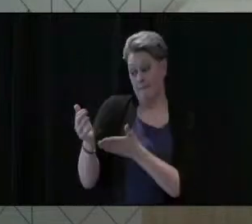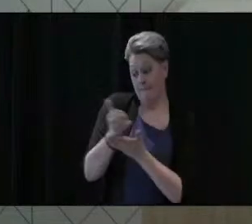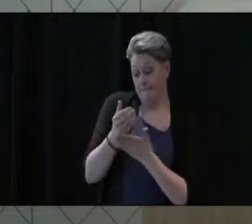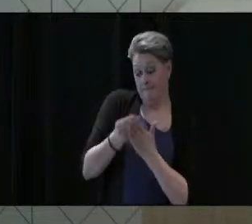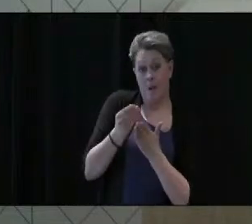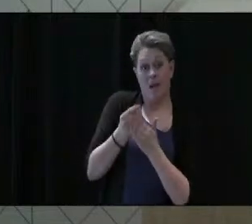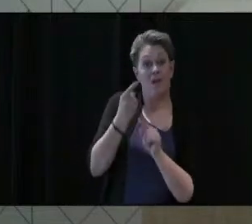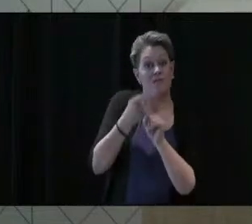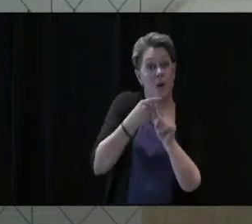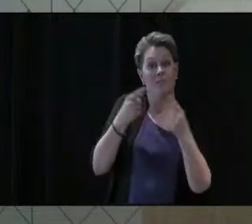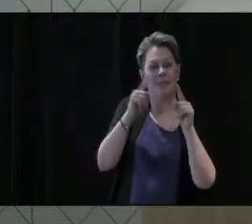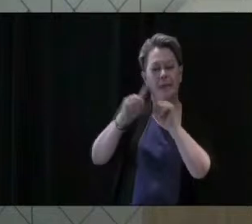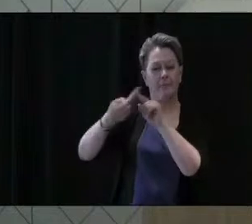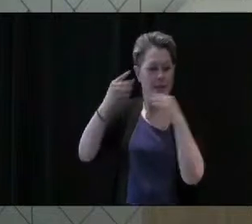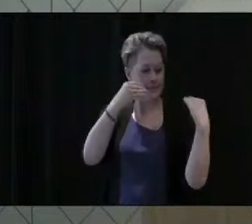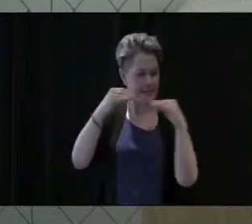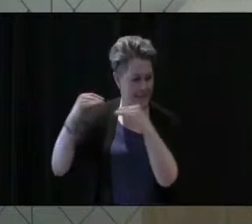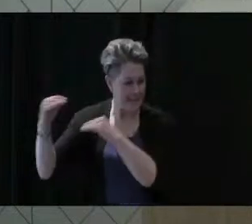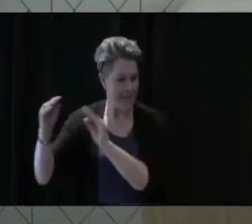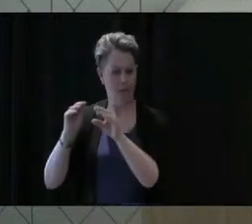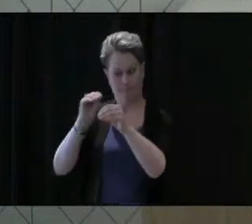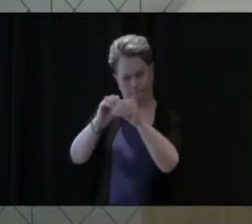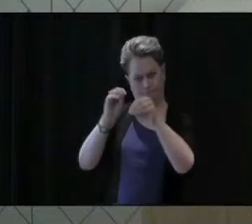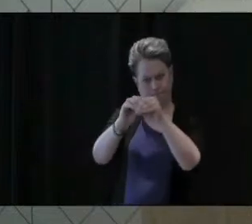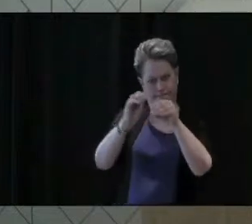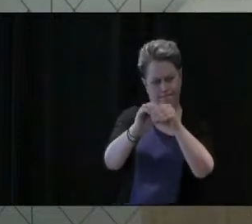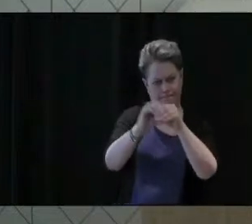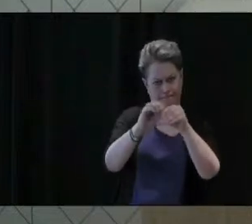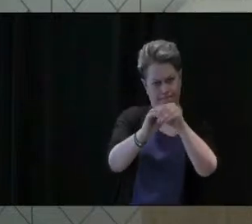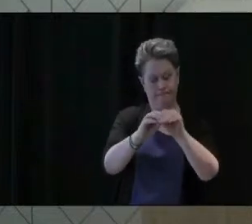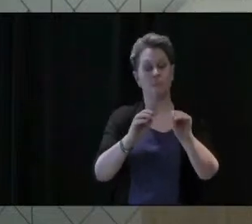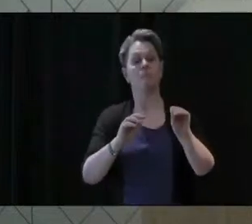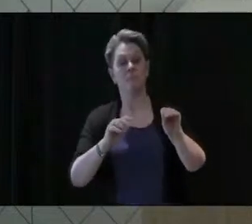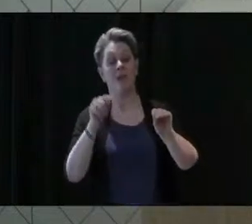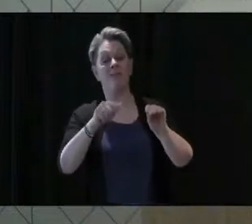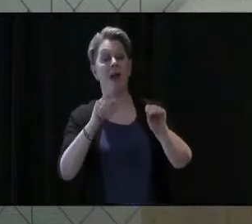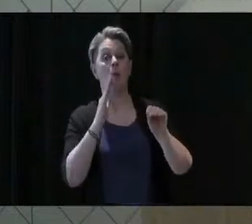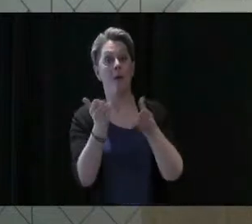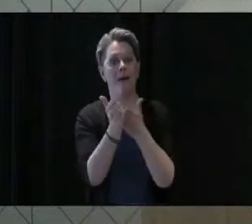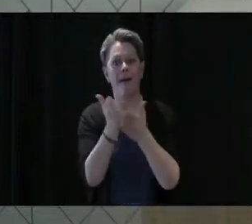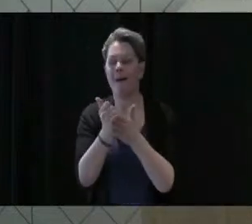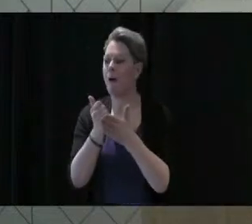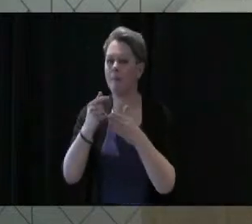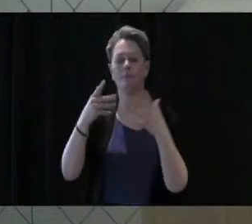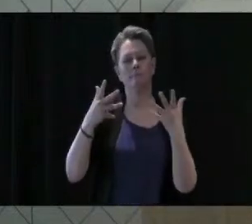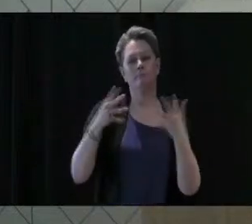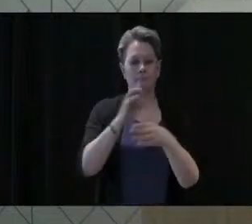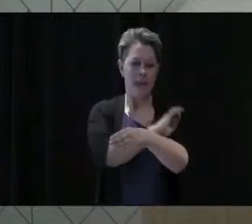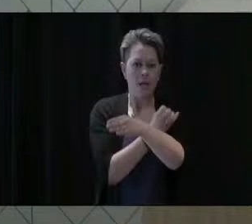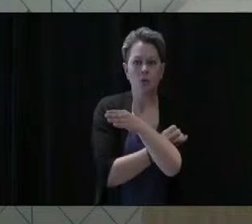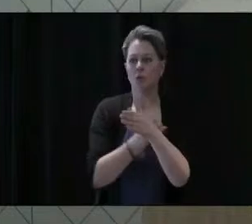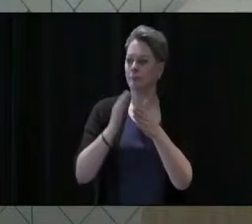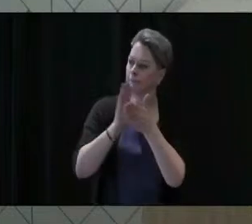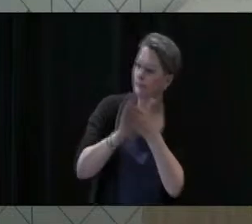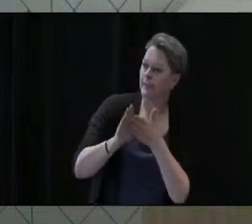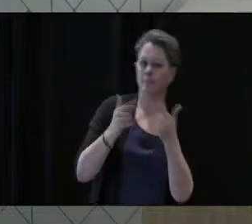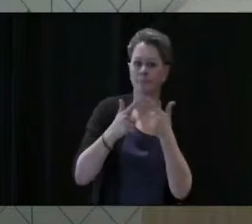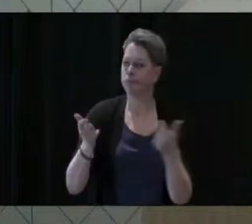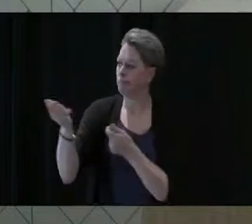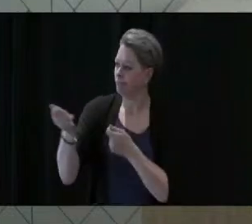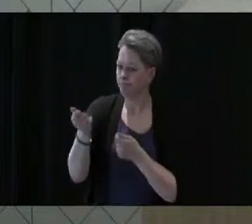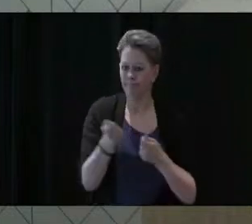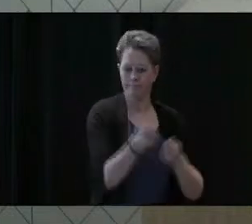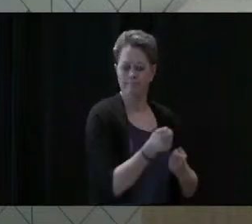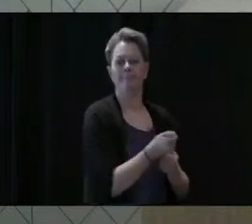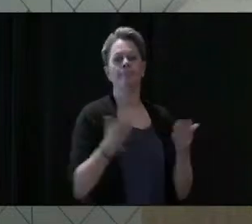sales, this will help us attract green capital to the province. We propose